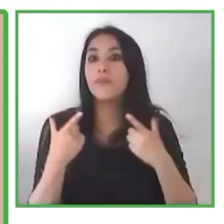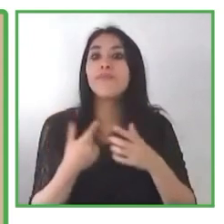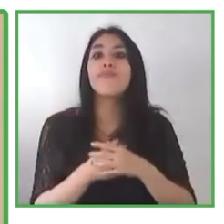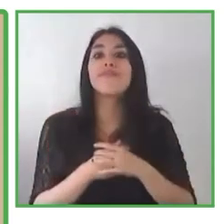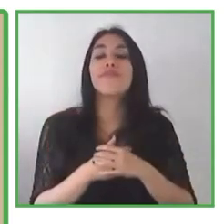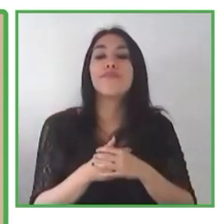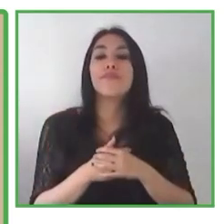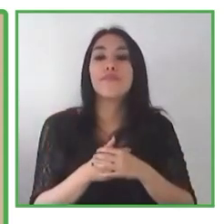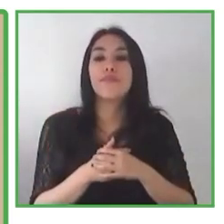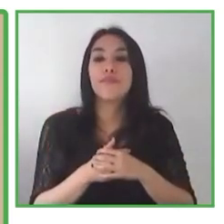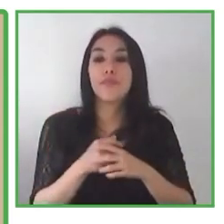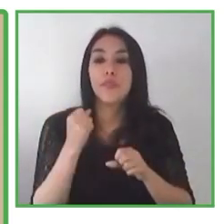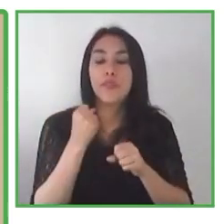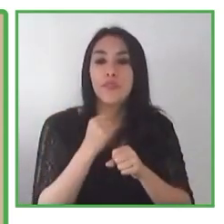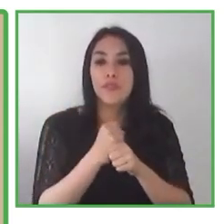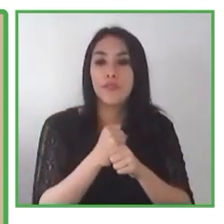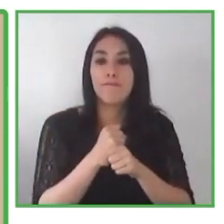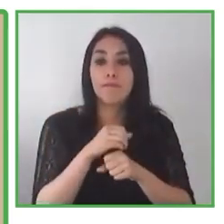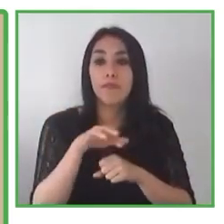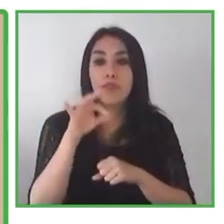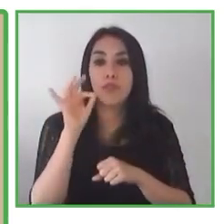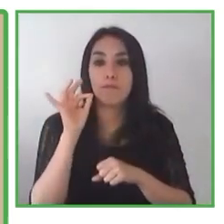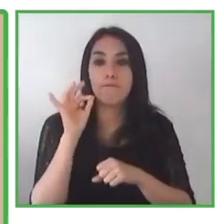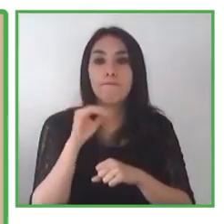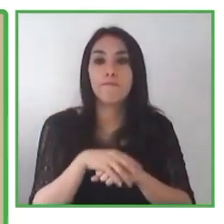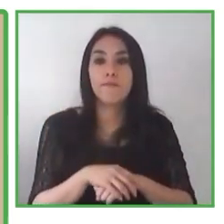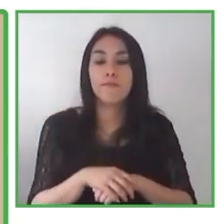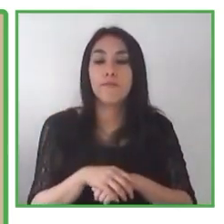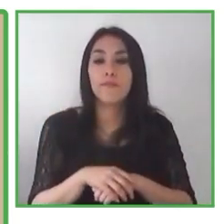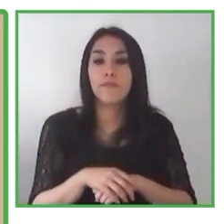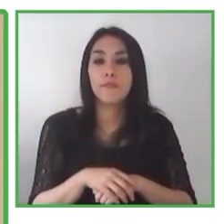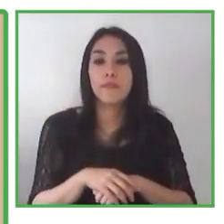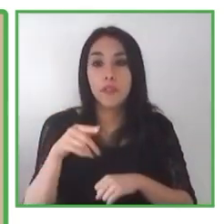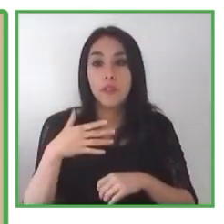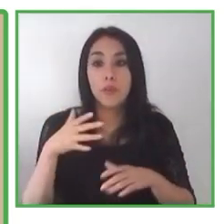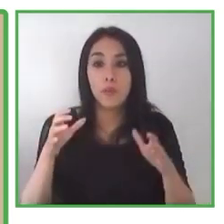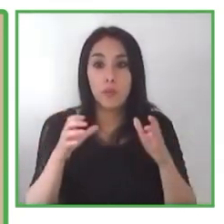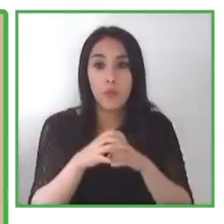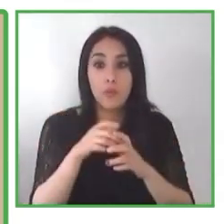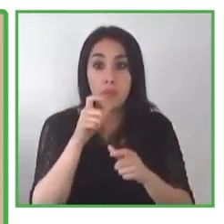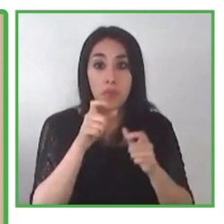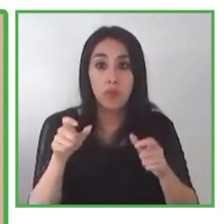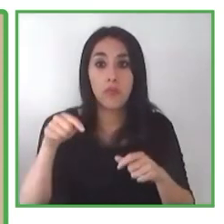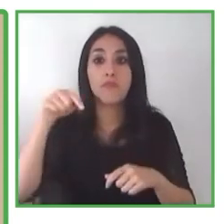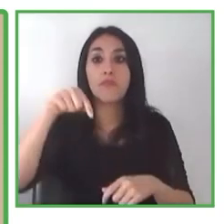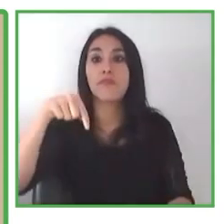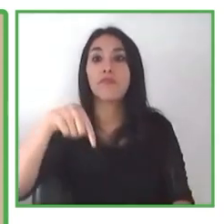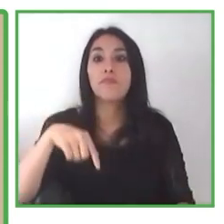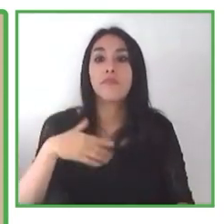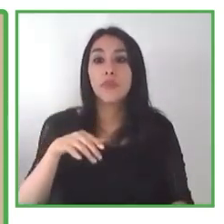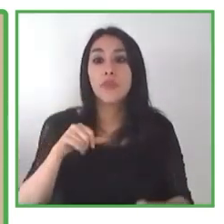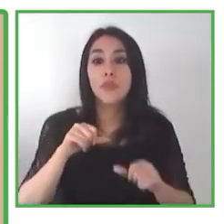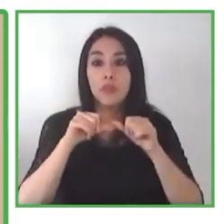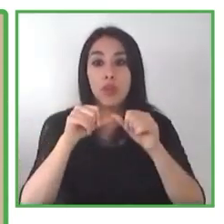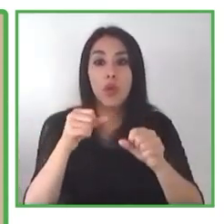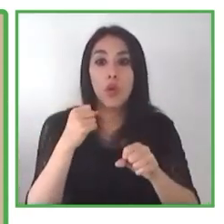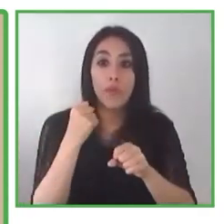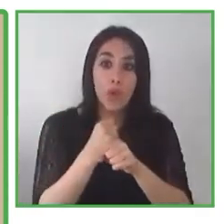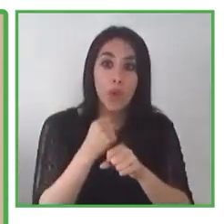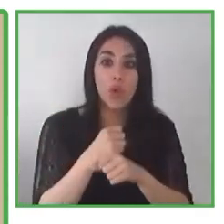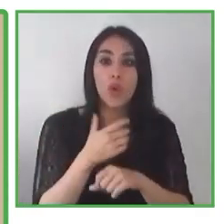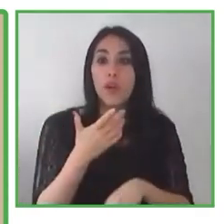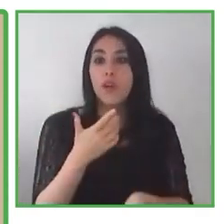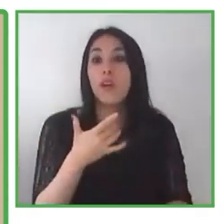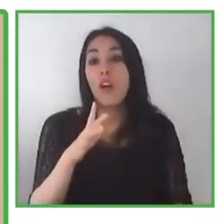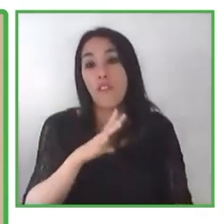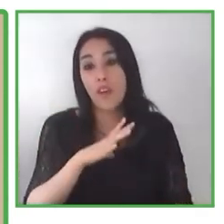in several spheres of life, included employment. And findings show that our society keeps on